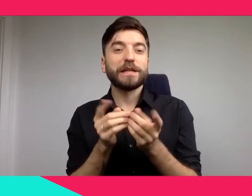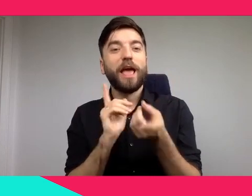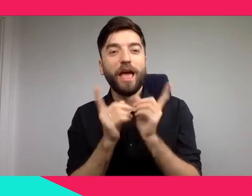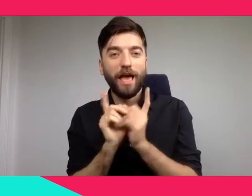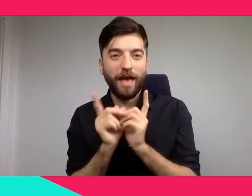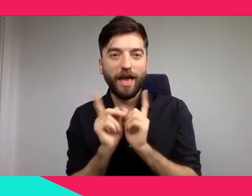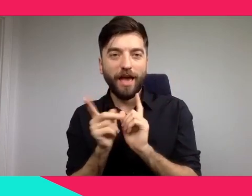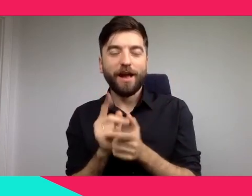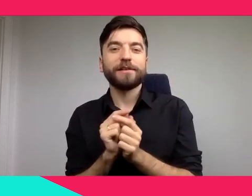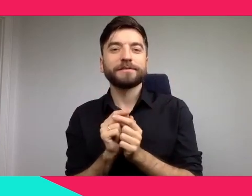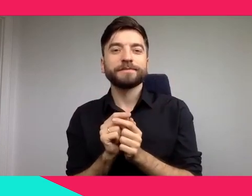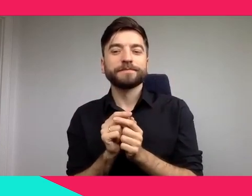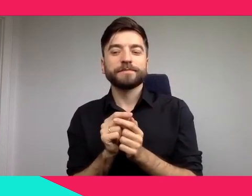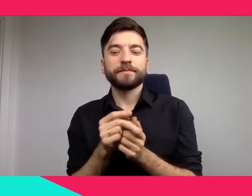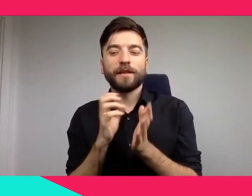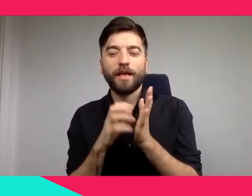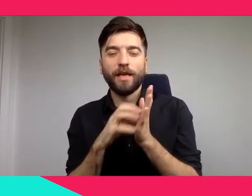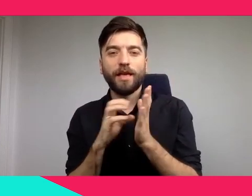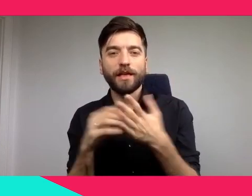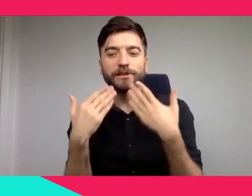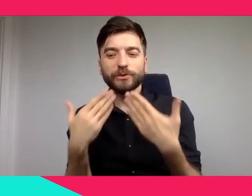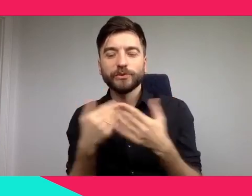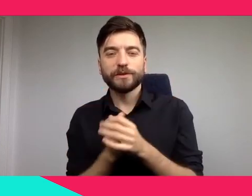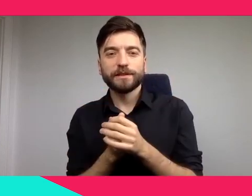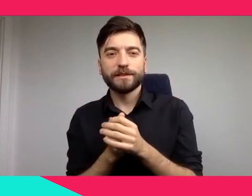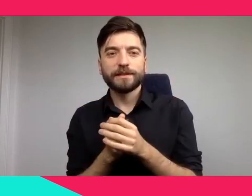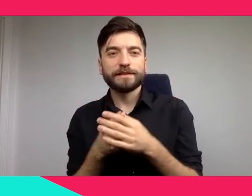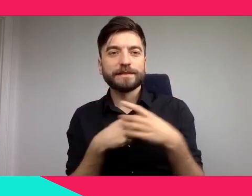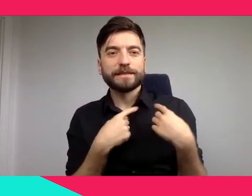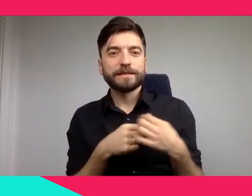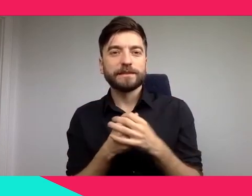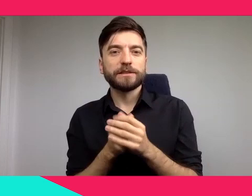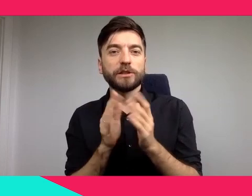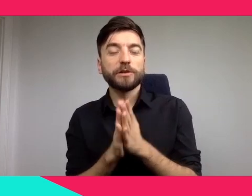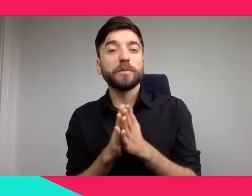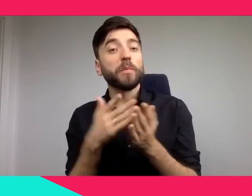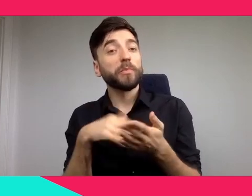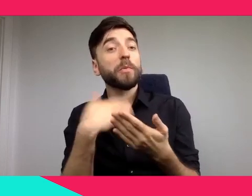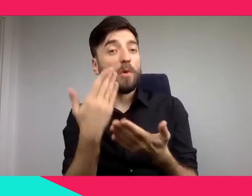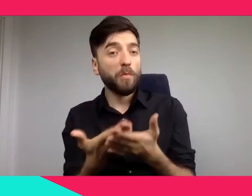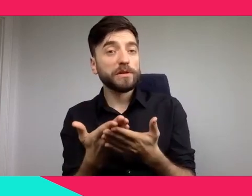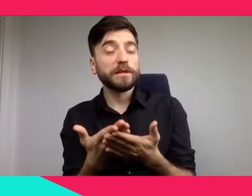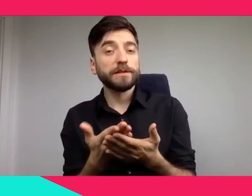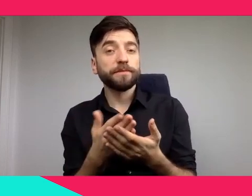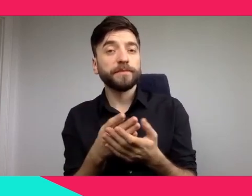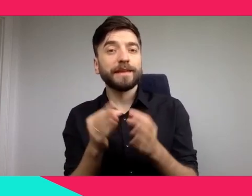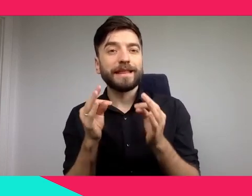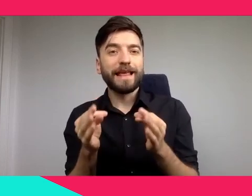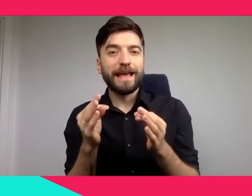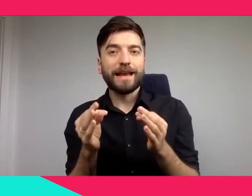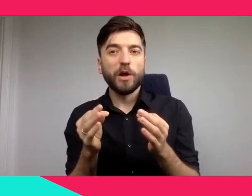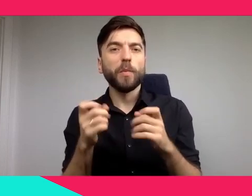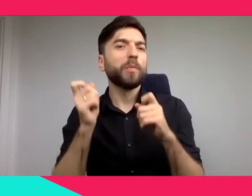dig deeper into that. But my proposition is that we allow ourselves to have a short break now, and we go into